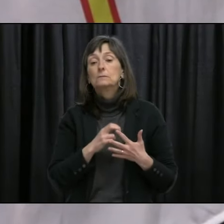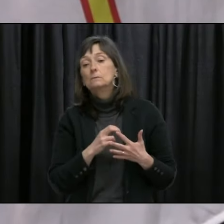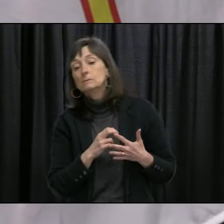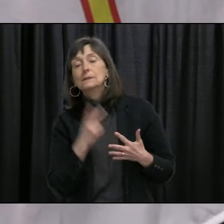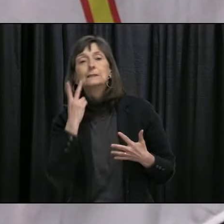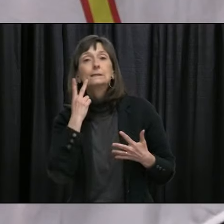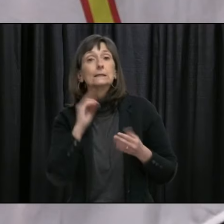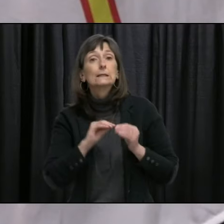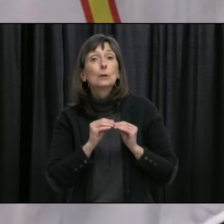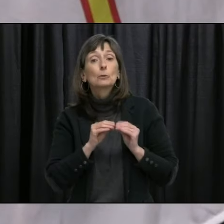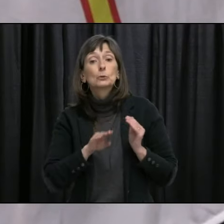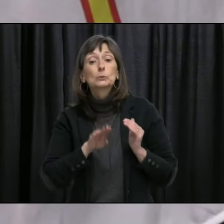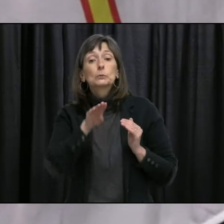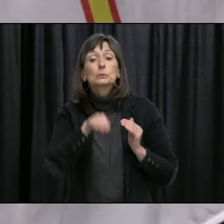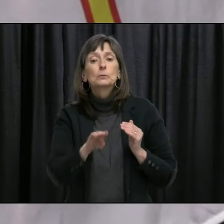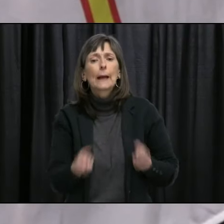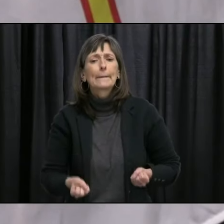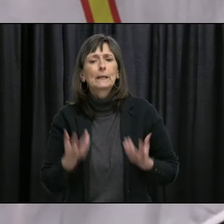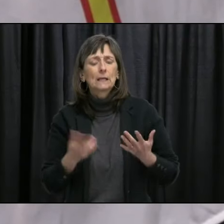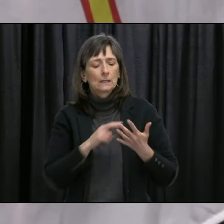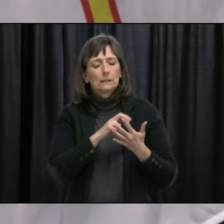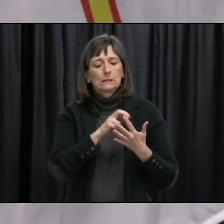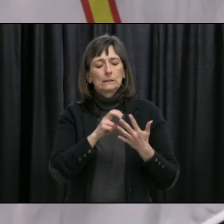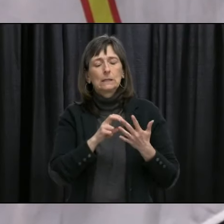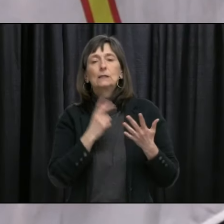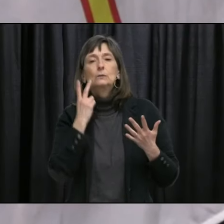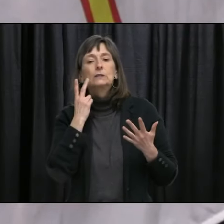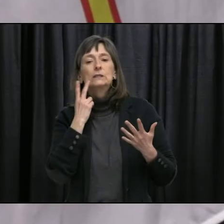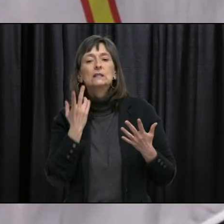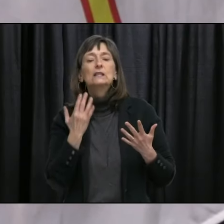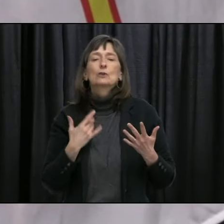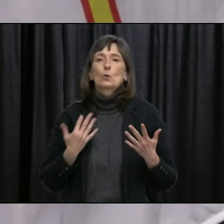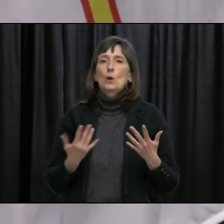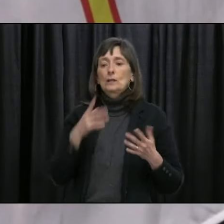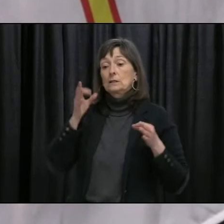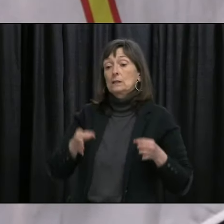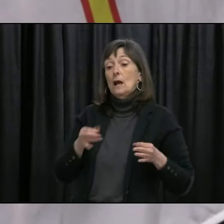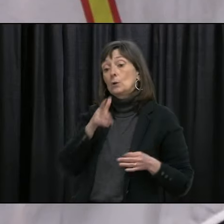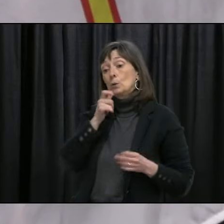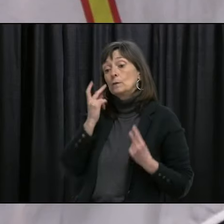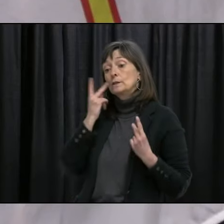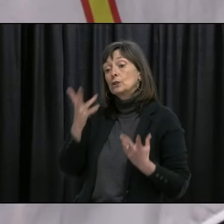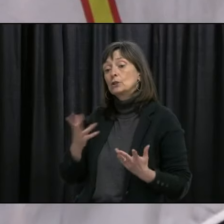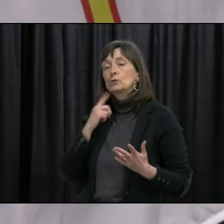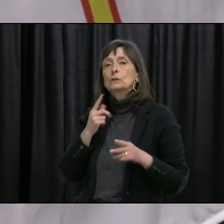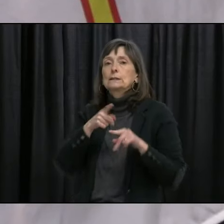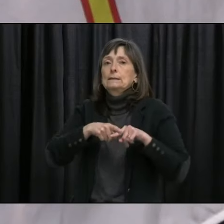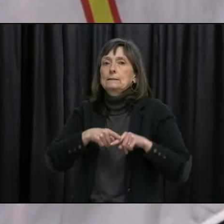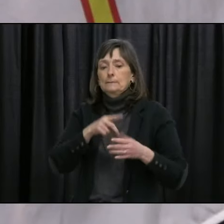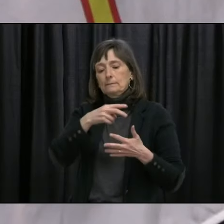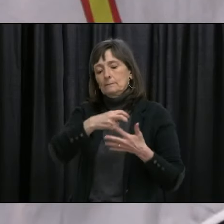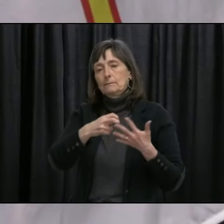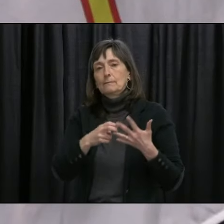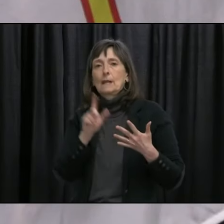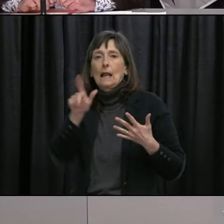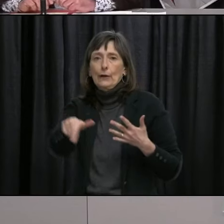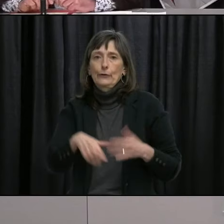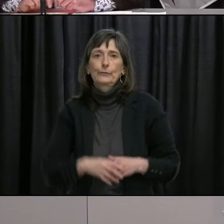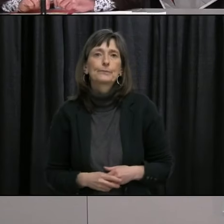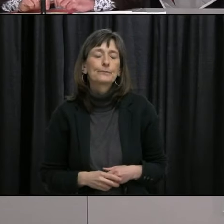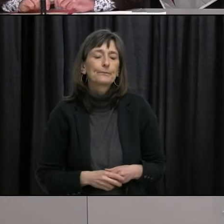to change. So to save confusion, we would do that level by level. I think the point needs to